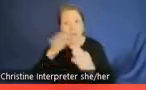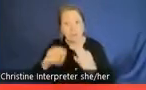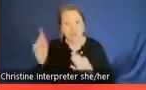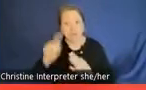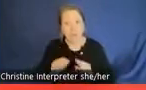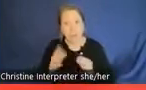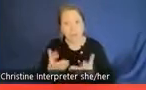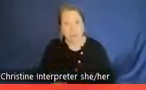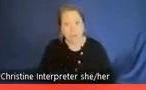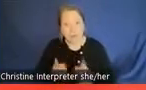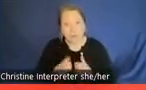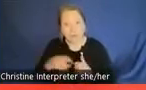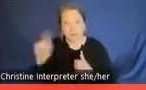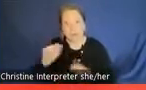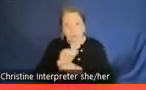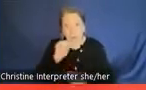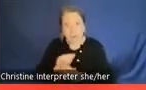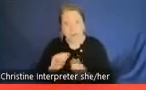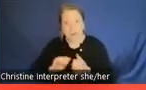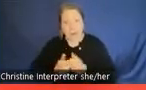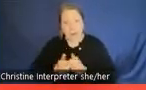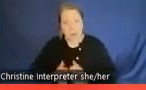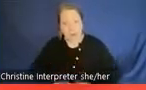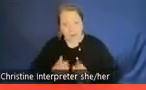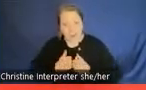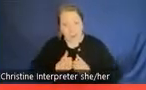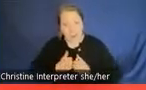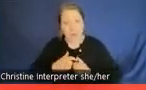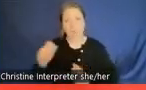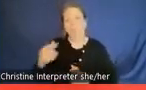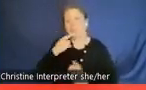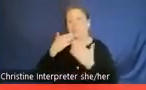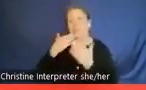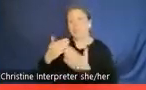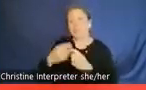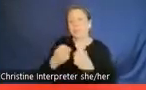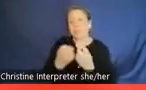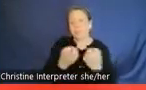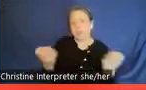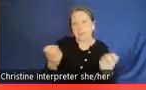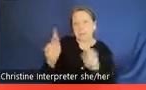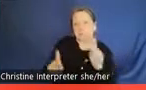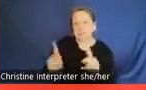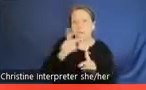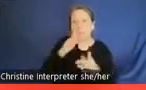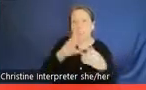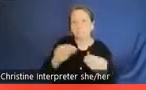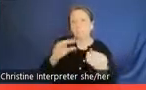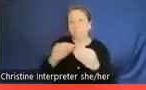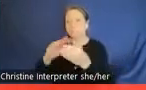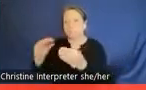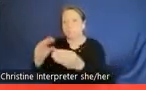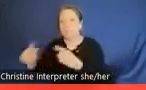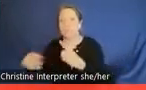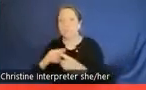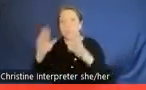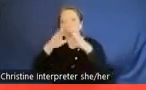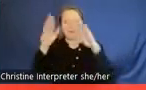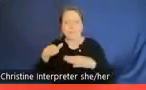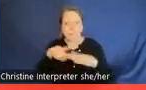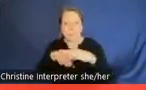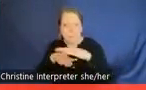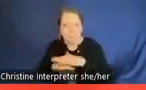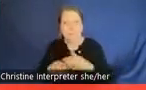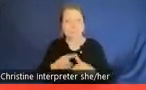employed and how we live. I want to thank so much our panelists again, who will share their stories regarding housing access, affordability,